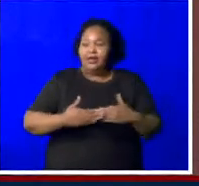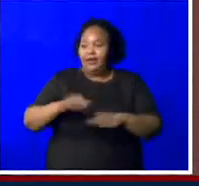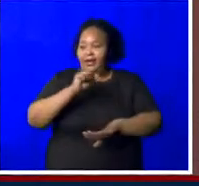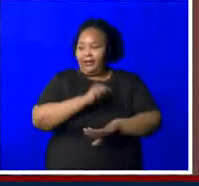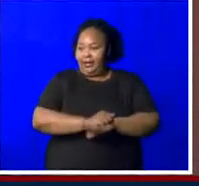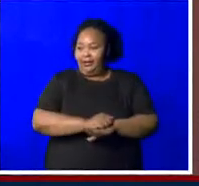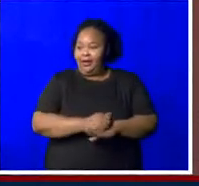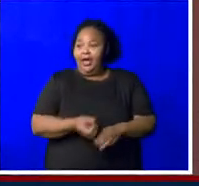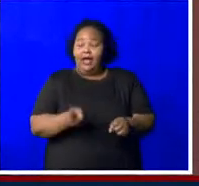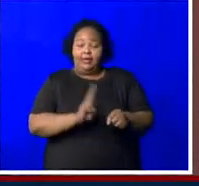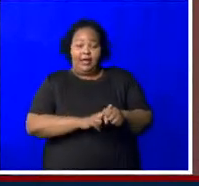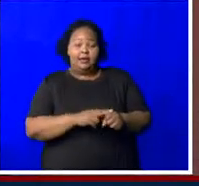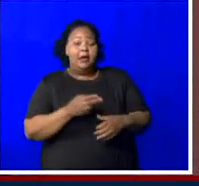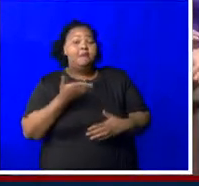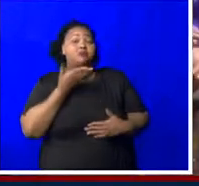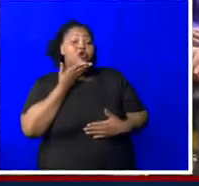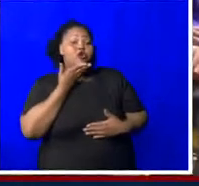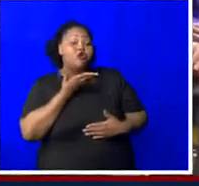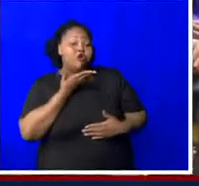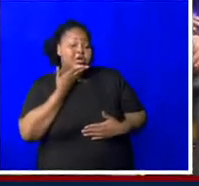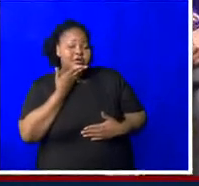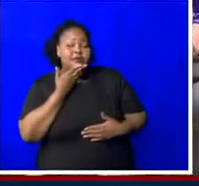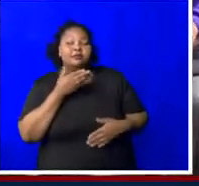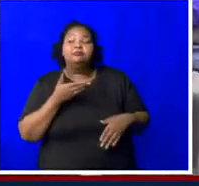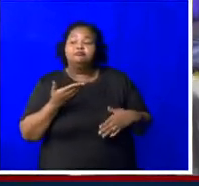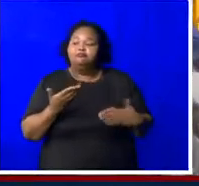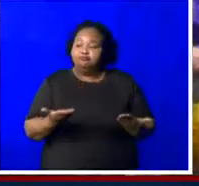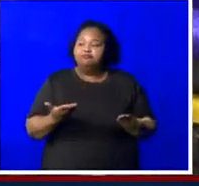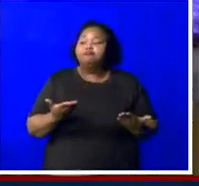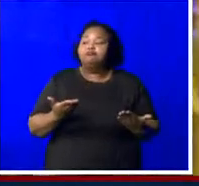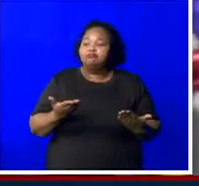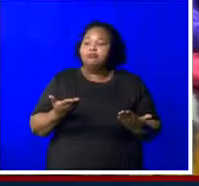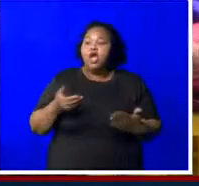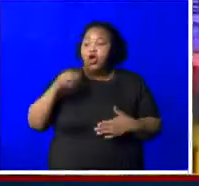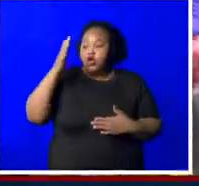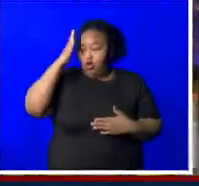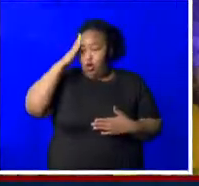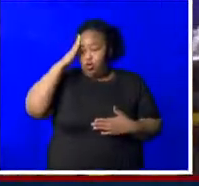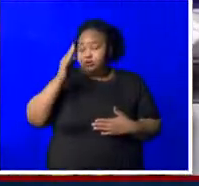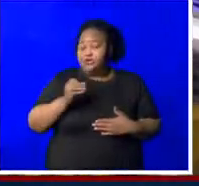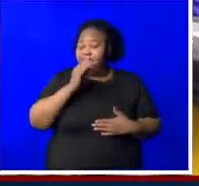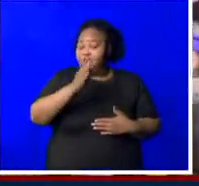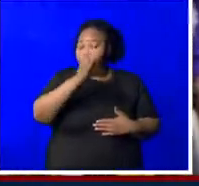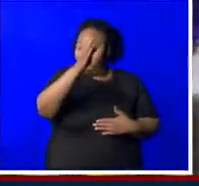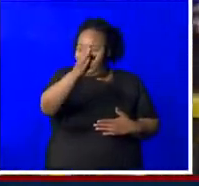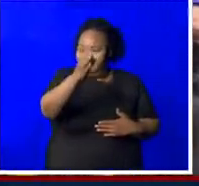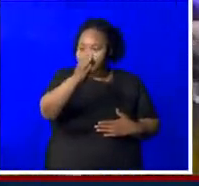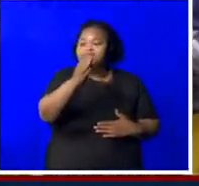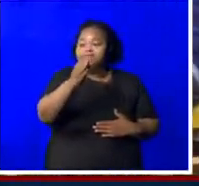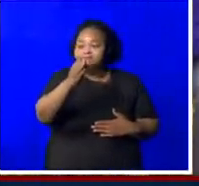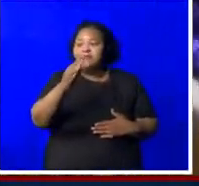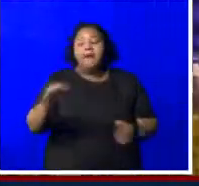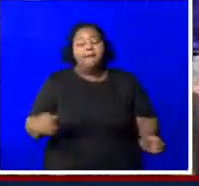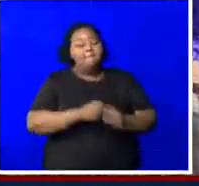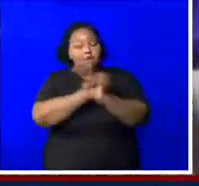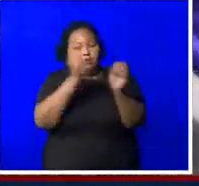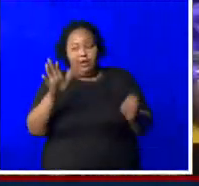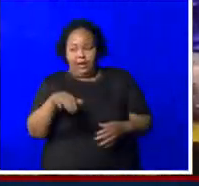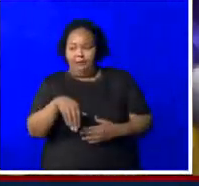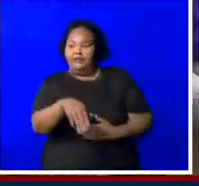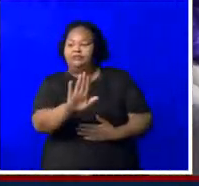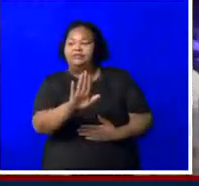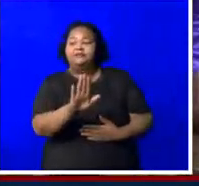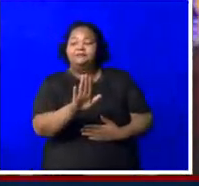you can live up to this future. It's not like your mother's or your father's future. The women are ready to take on the